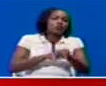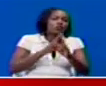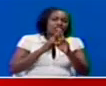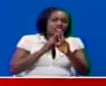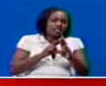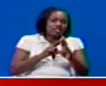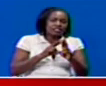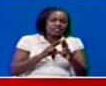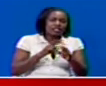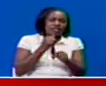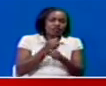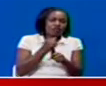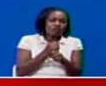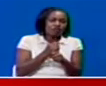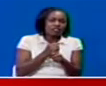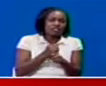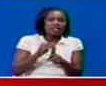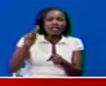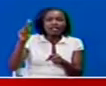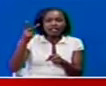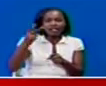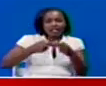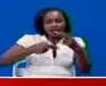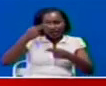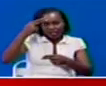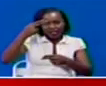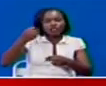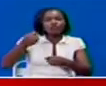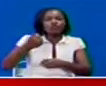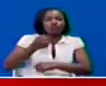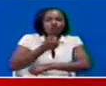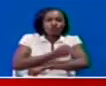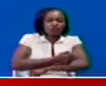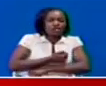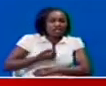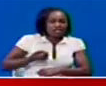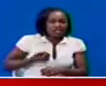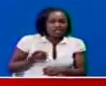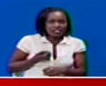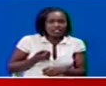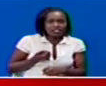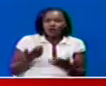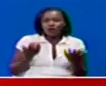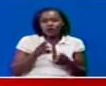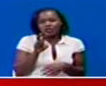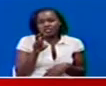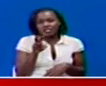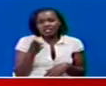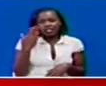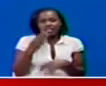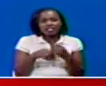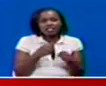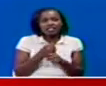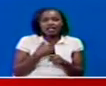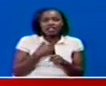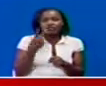credible performance. Kenya High School, for example, where you can see if last year they posted